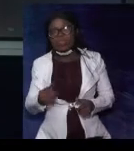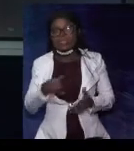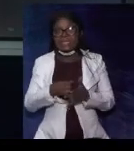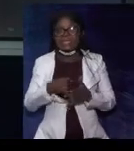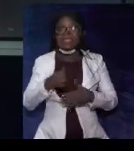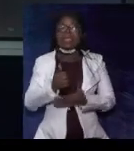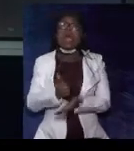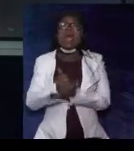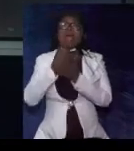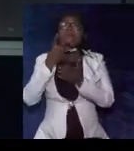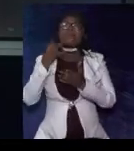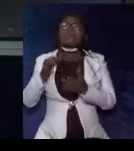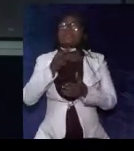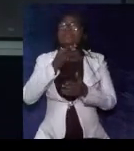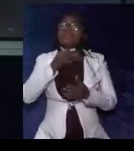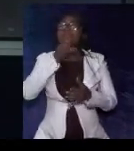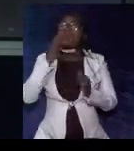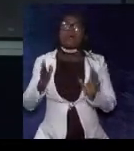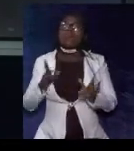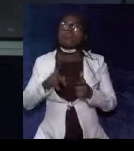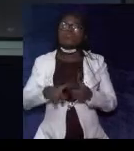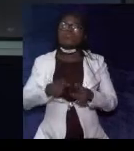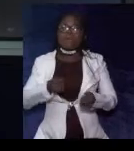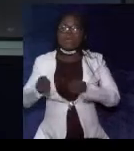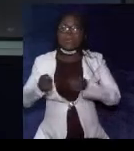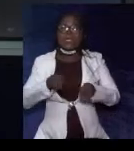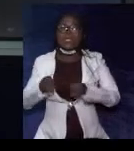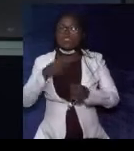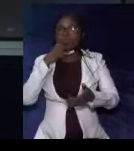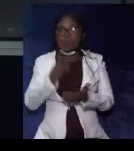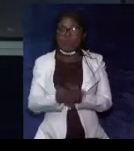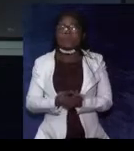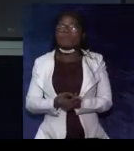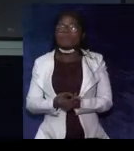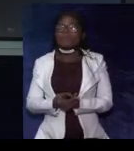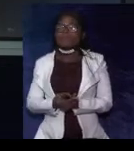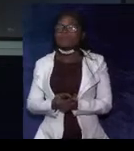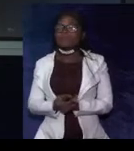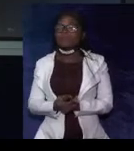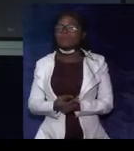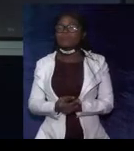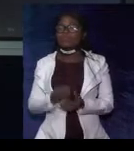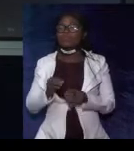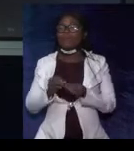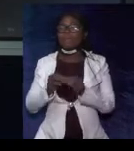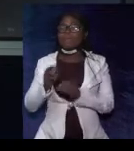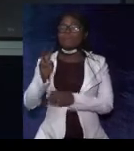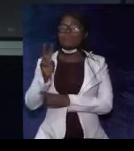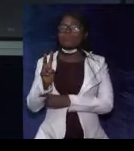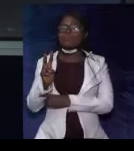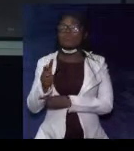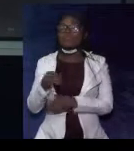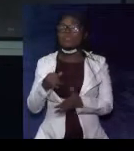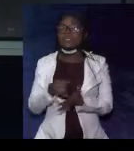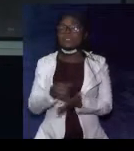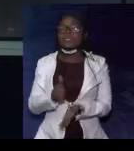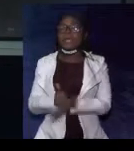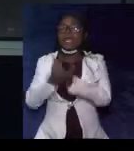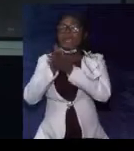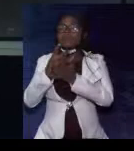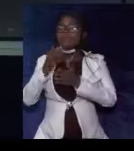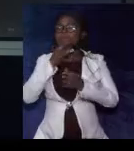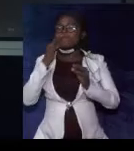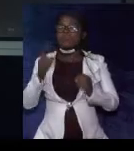it helps the farmer to manage the farm properly. That's the first importance of farm records. The second